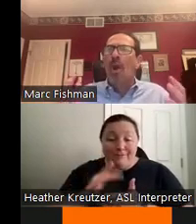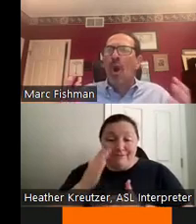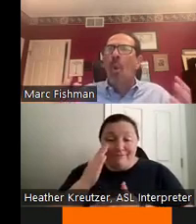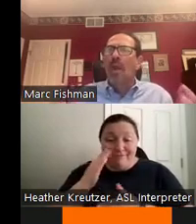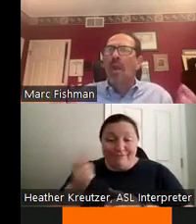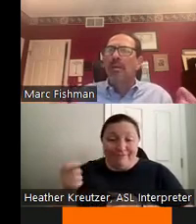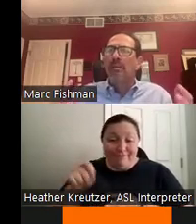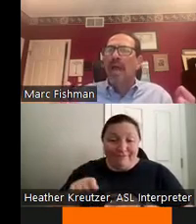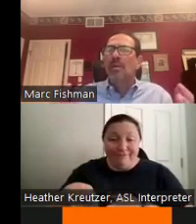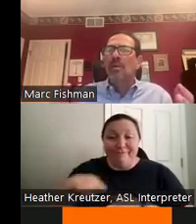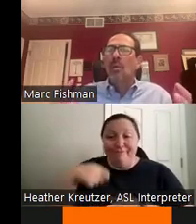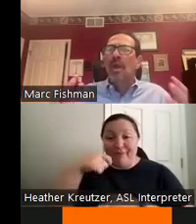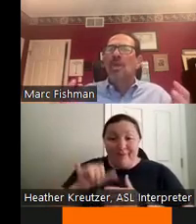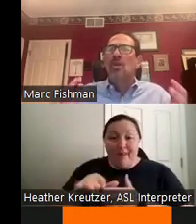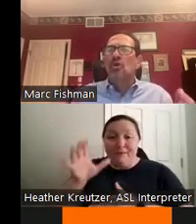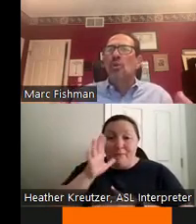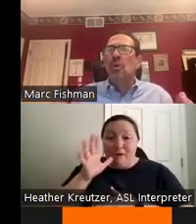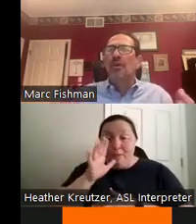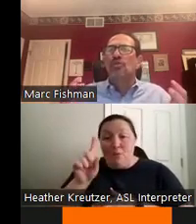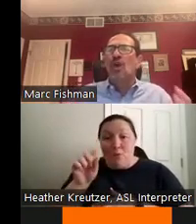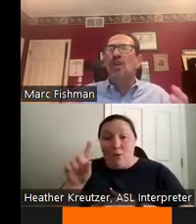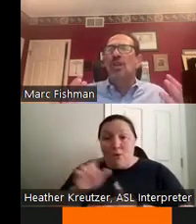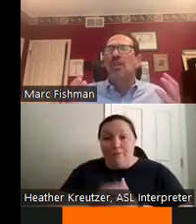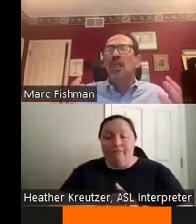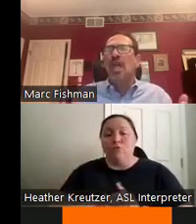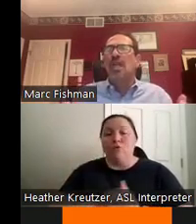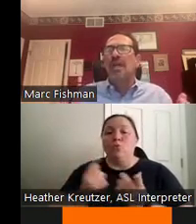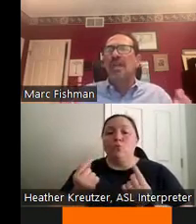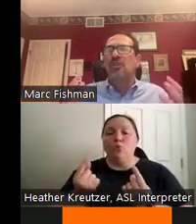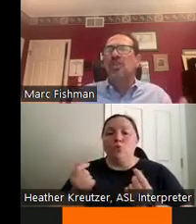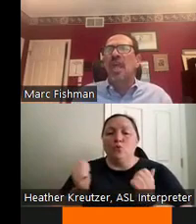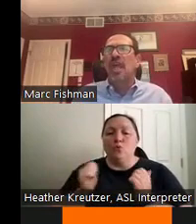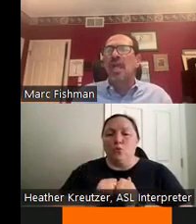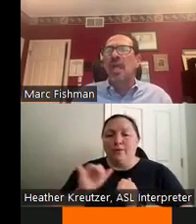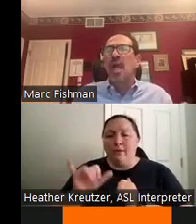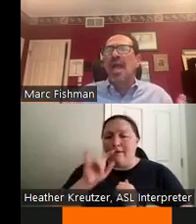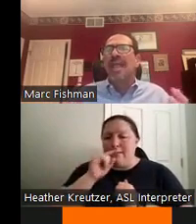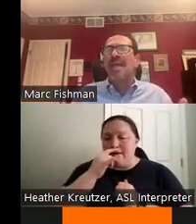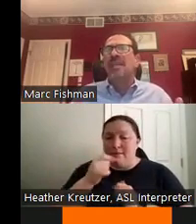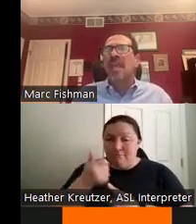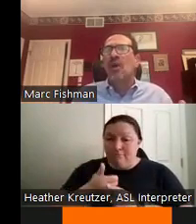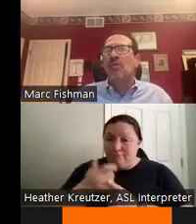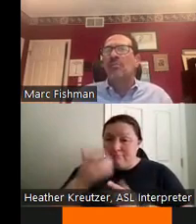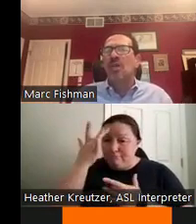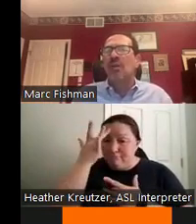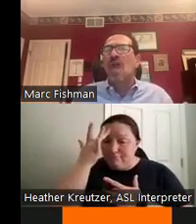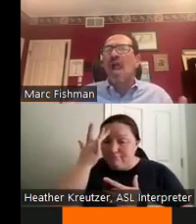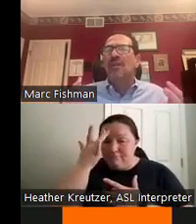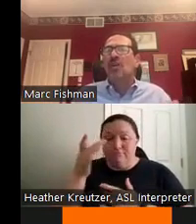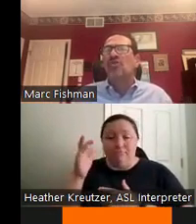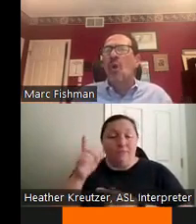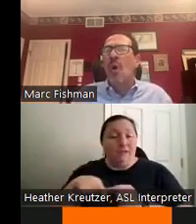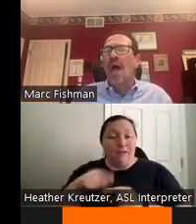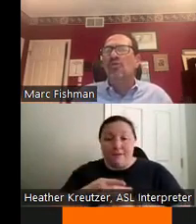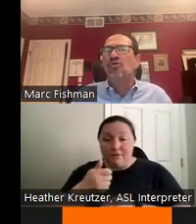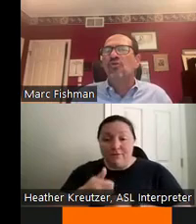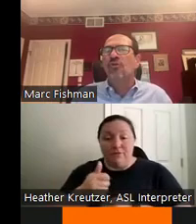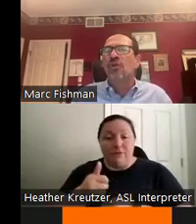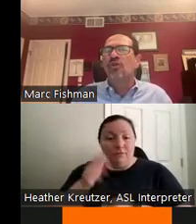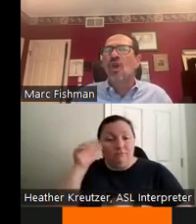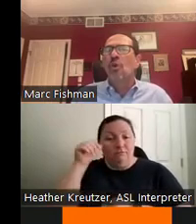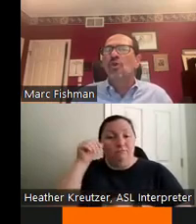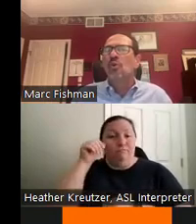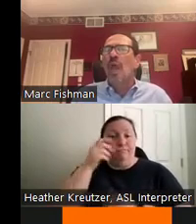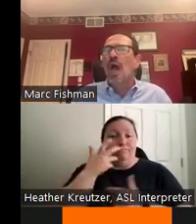That's Mom 101, right? What do you do with a truculent kid that is sick and can't take care of themselves and doesn't know how